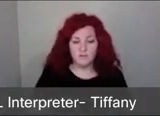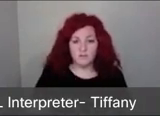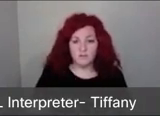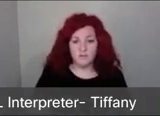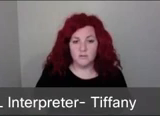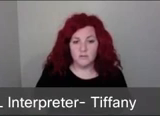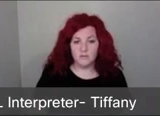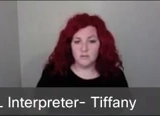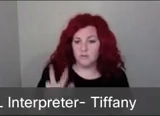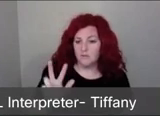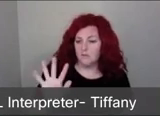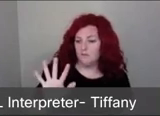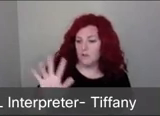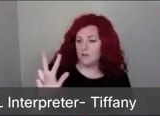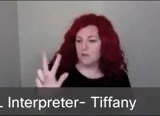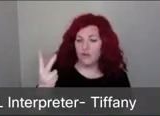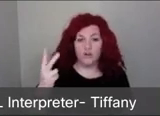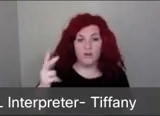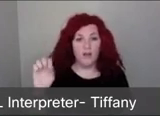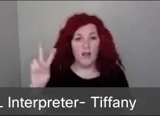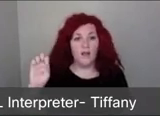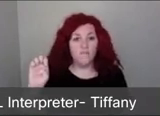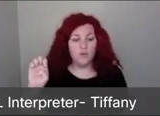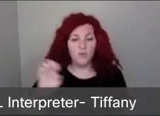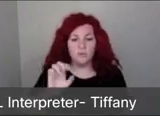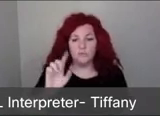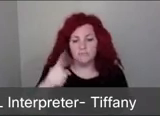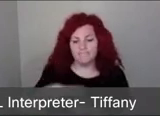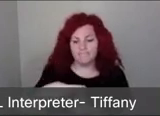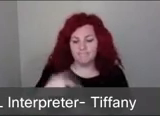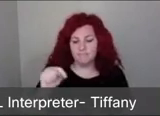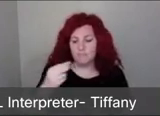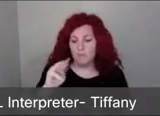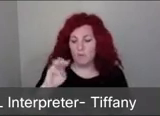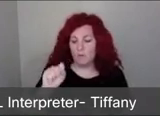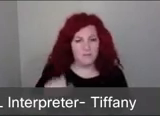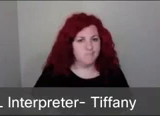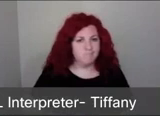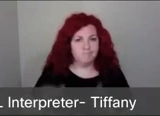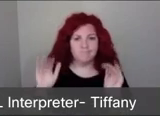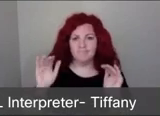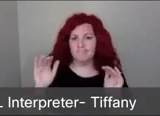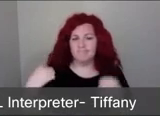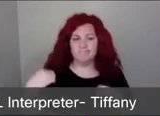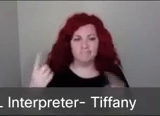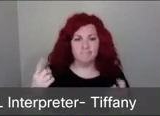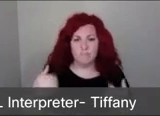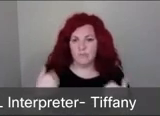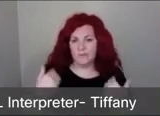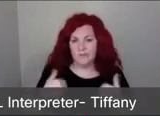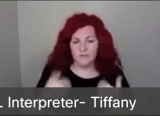43rd and Thomas is where I have oriented my life all since I was young and growing